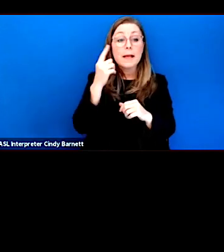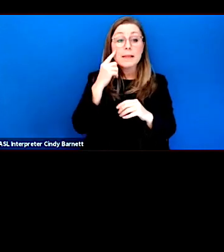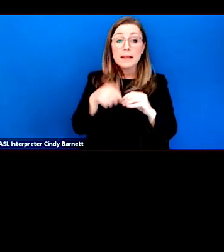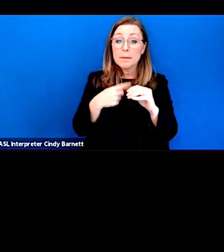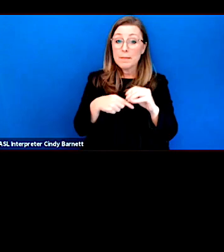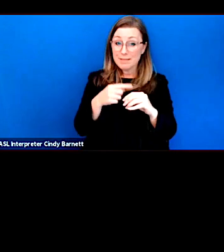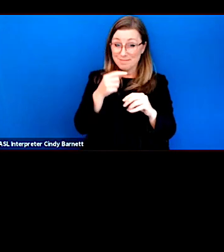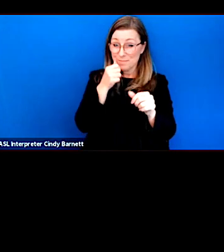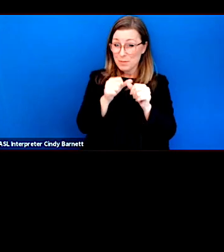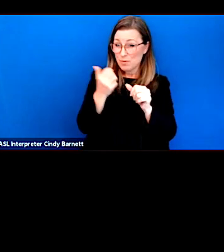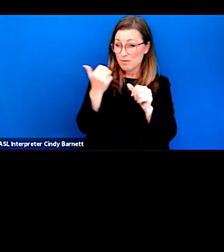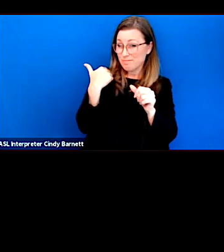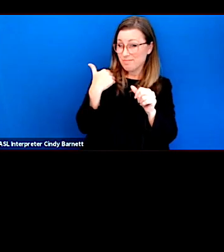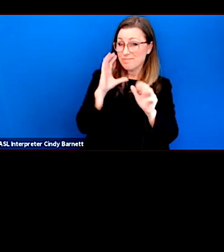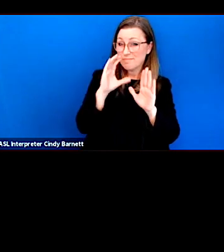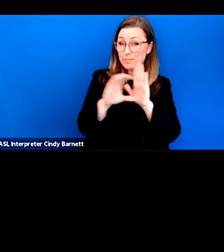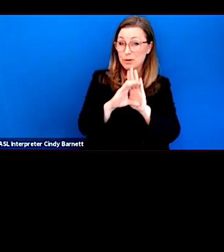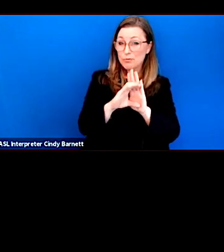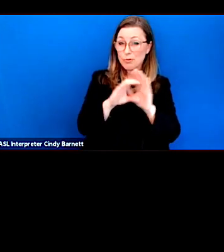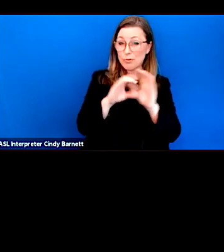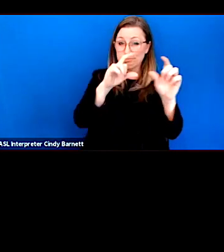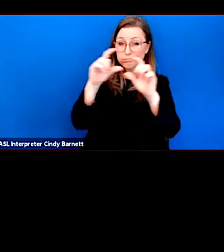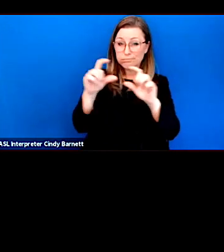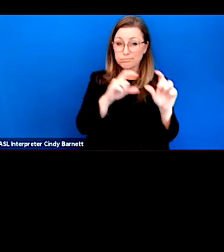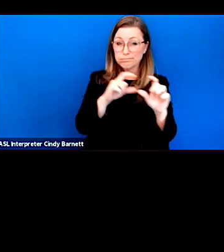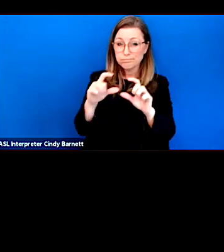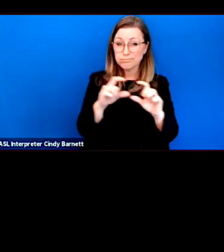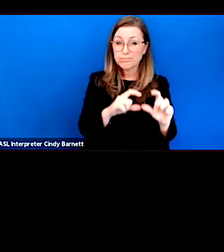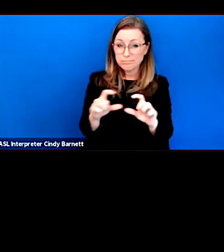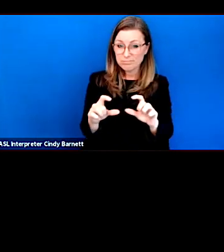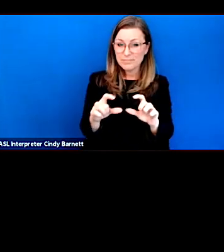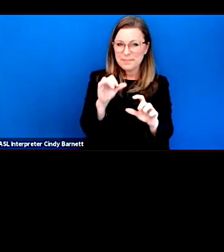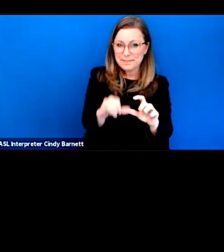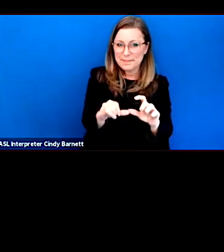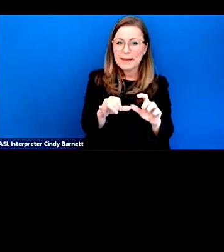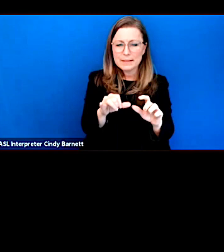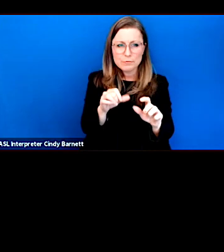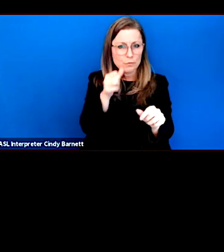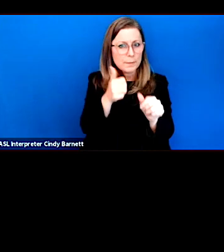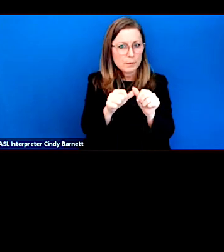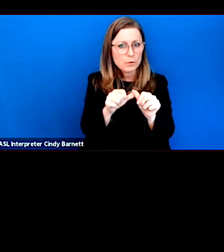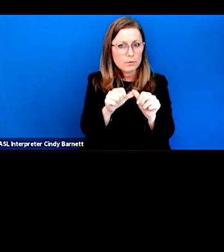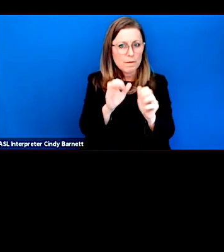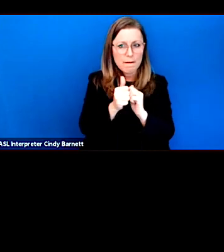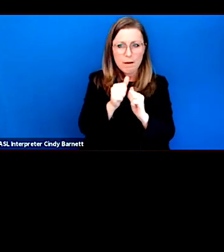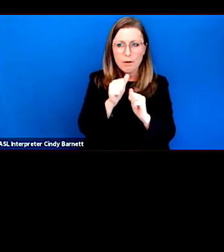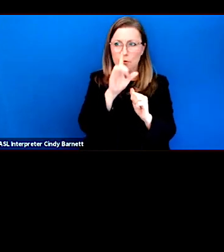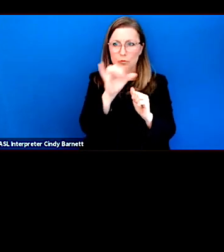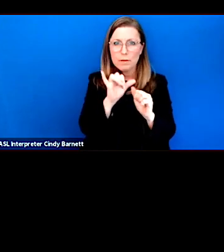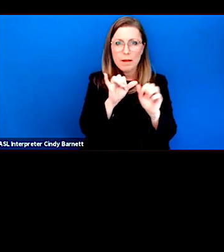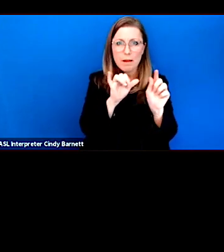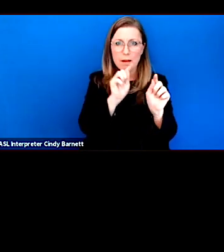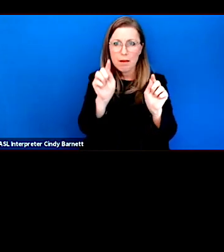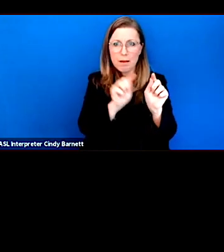Now, we will now ask for some audience participation. For those of you who were born in